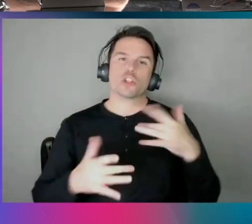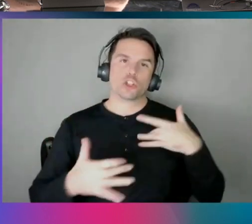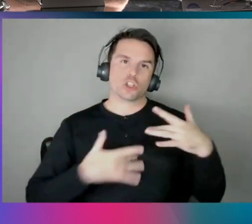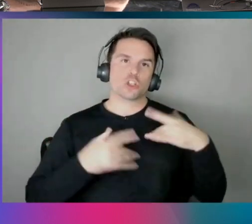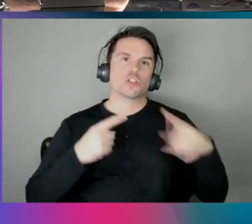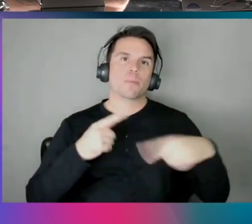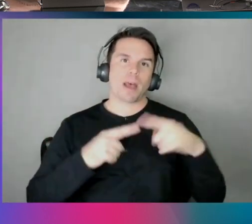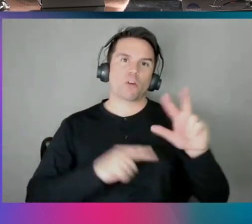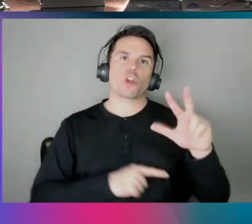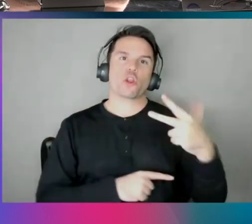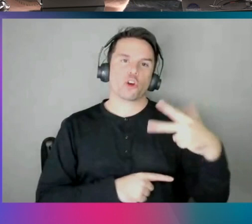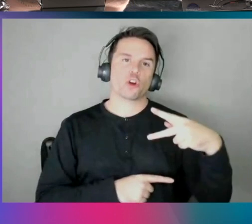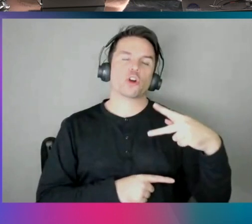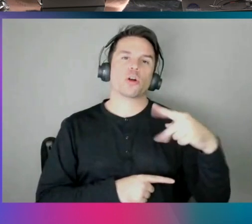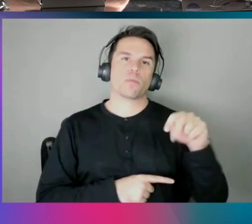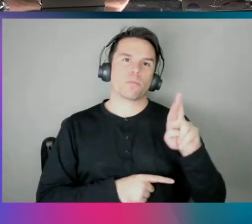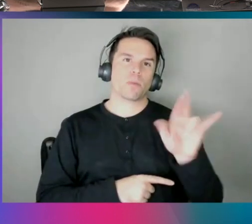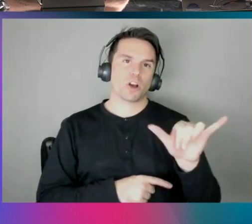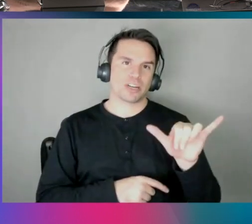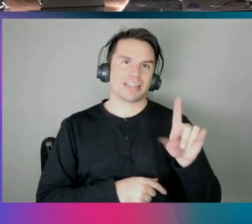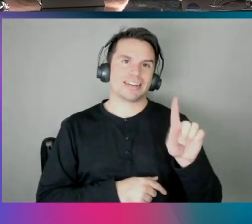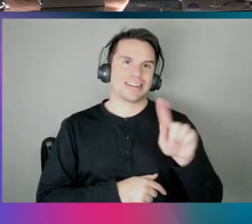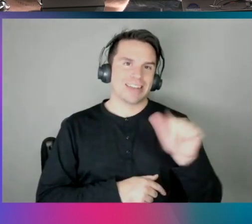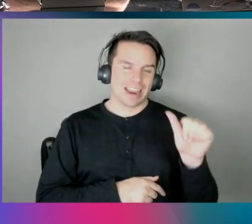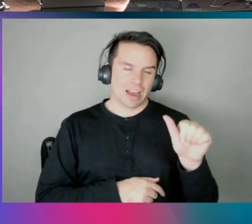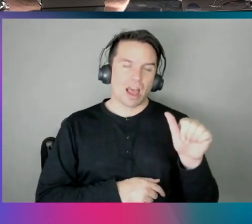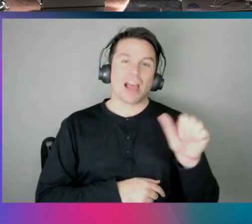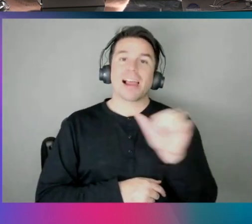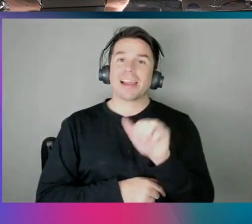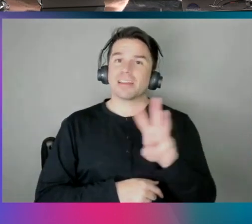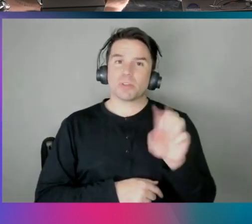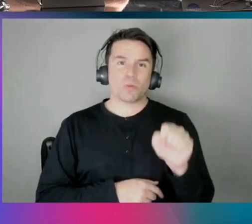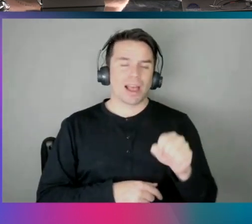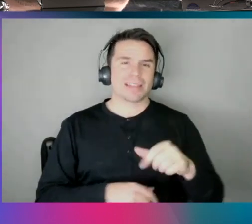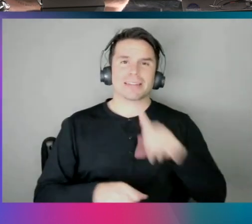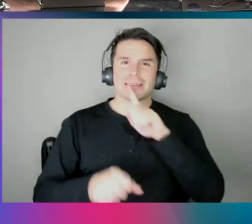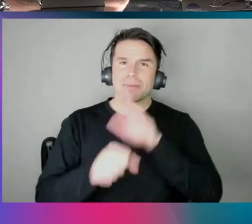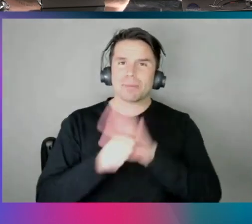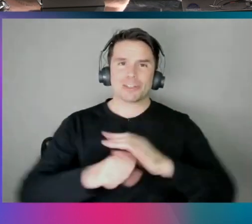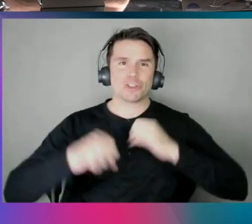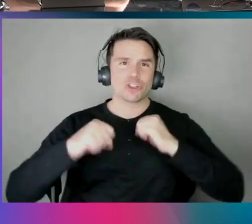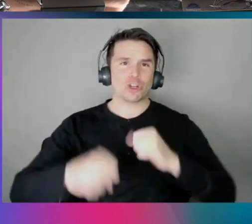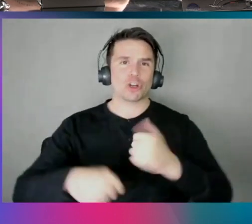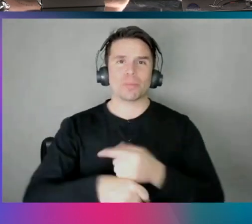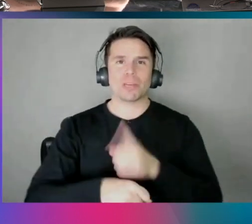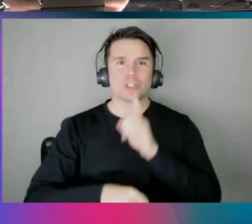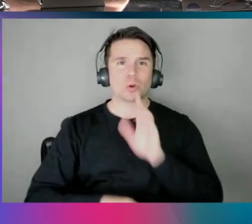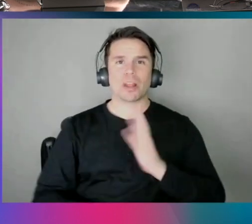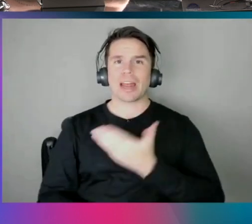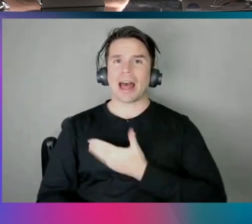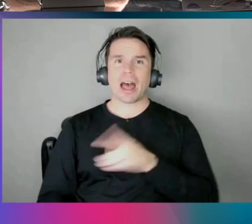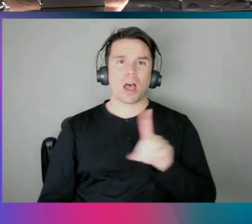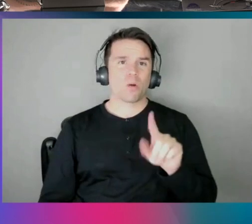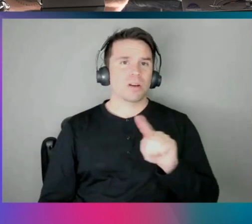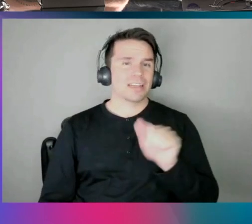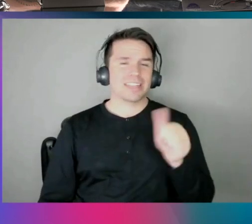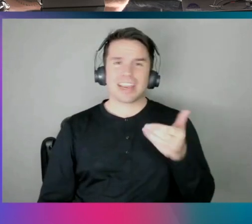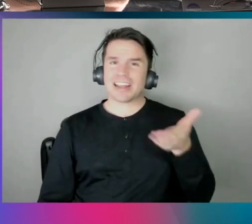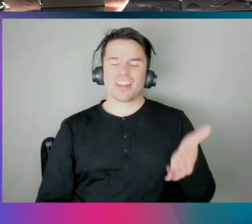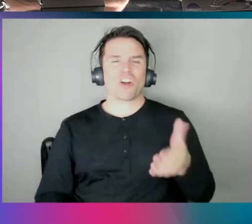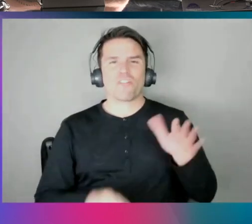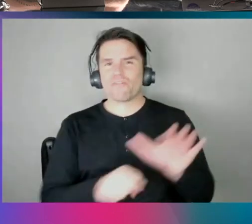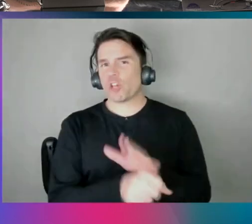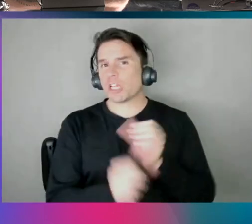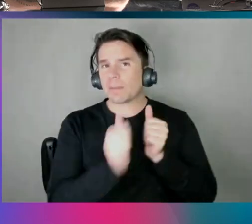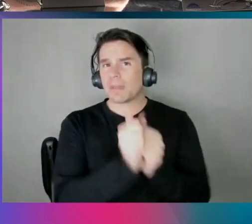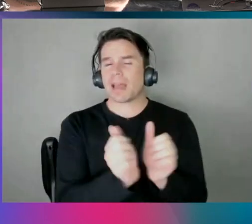community. AWS is committed to security and committed to making sure that the data we have on the exchange is fully compliant.